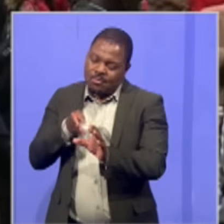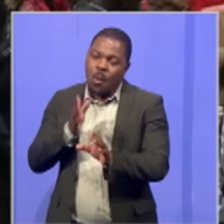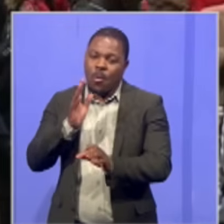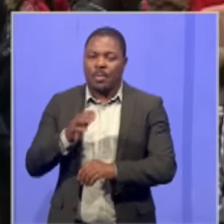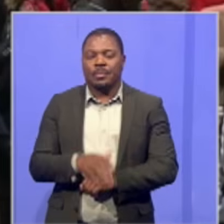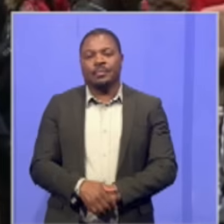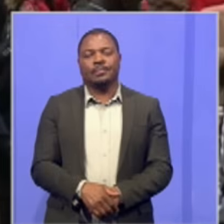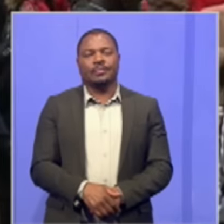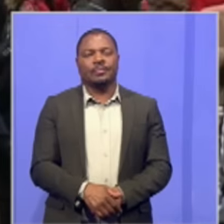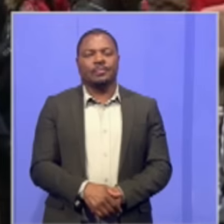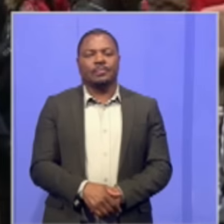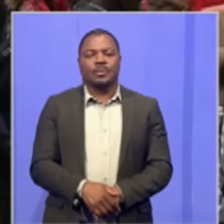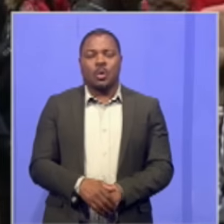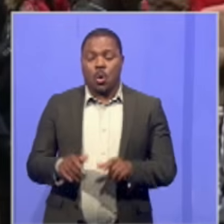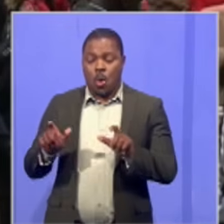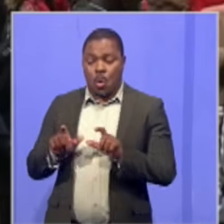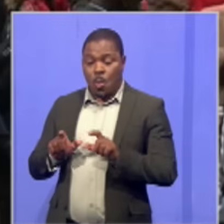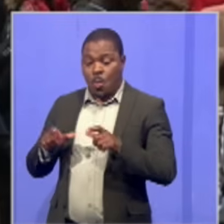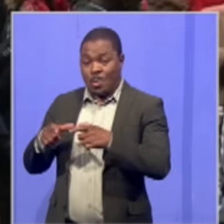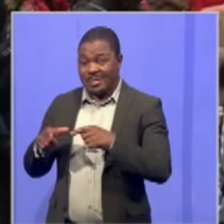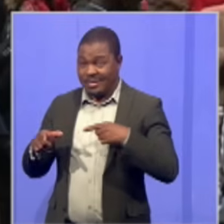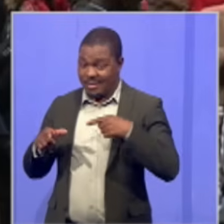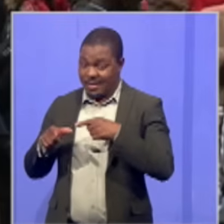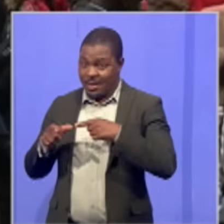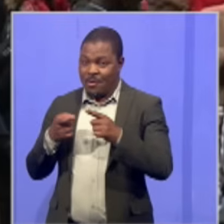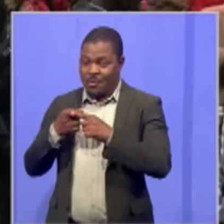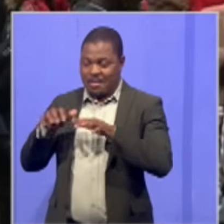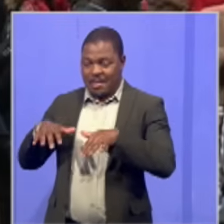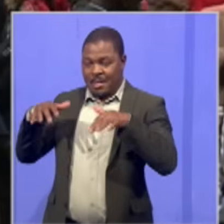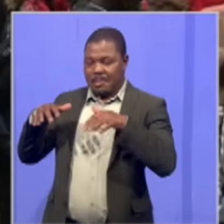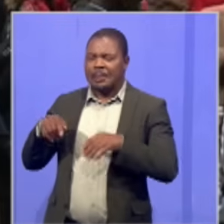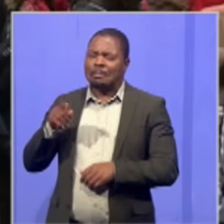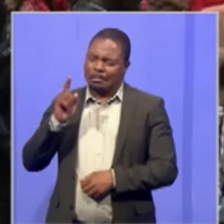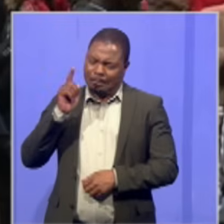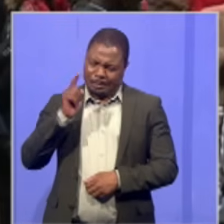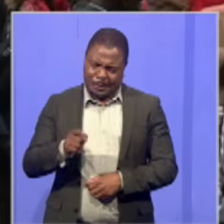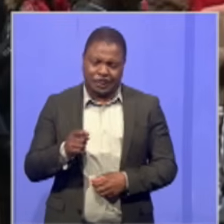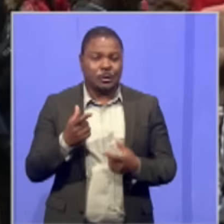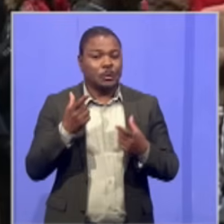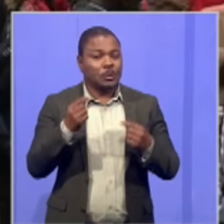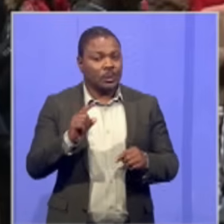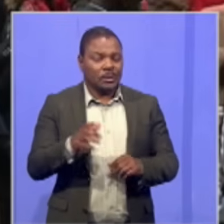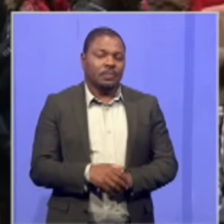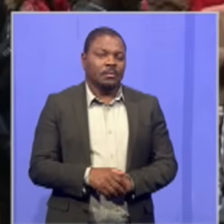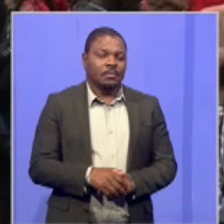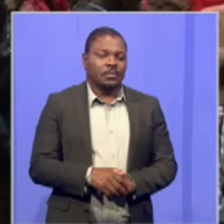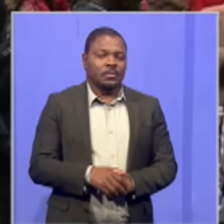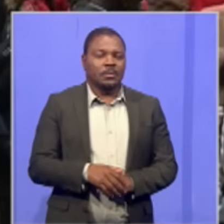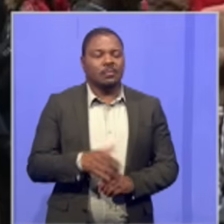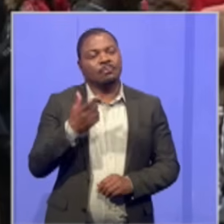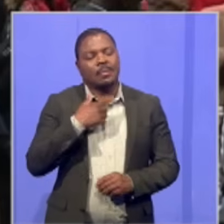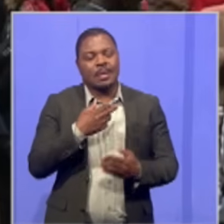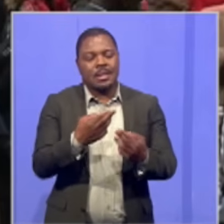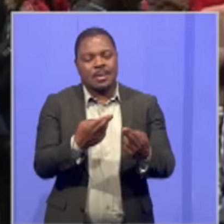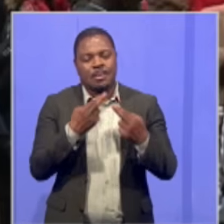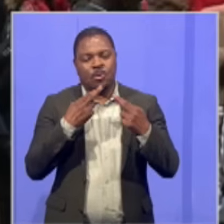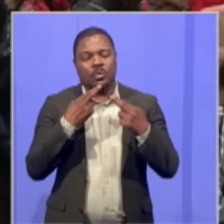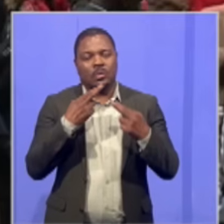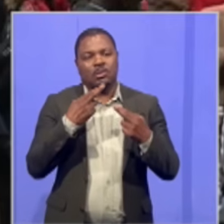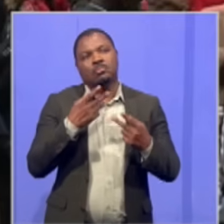This committee is supposed to report by the no later but than